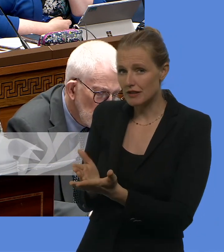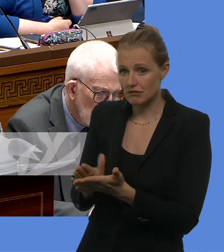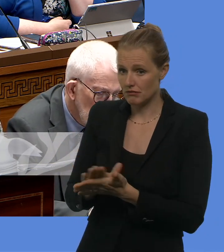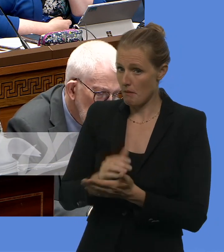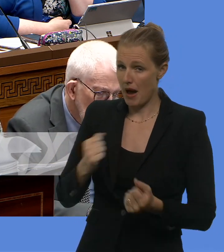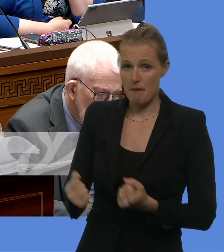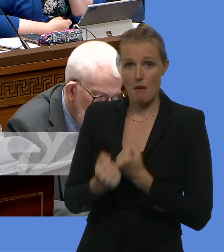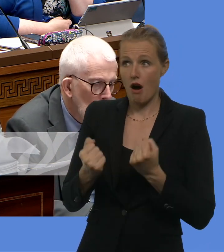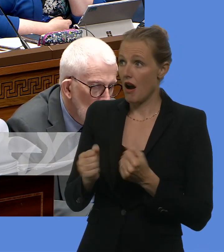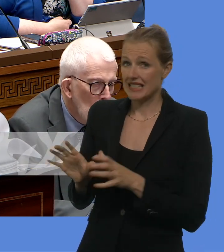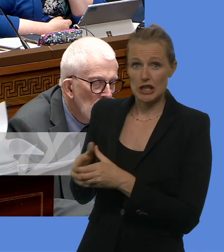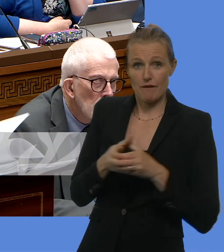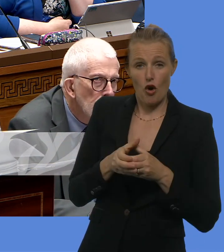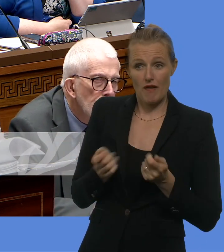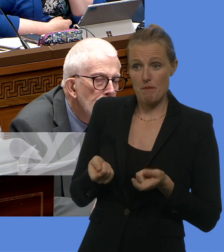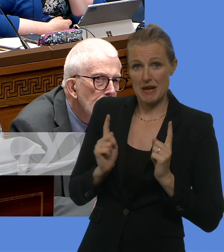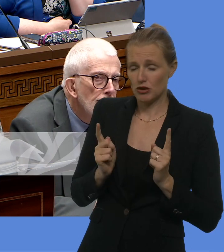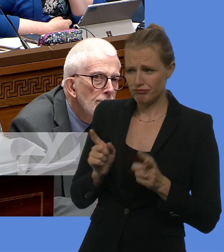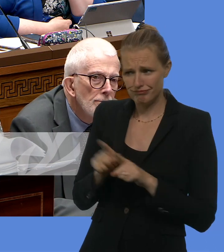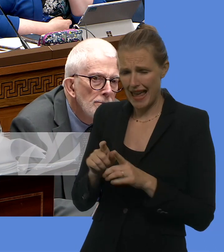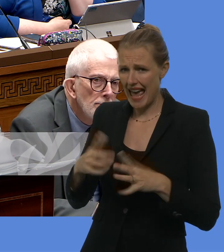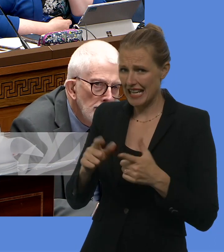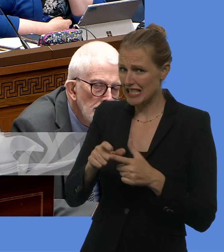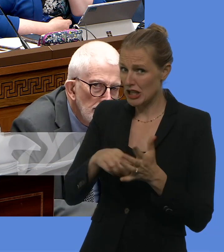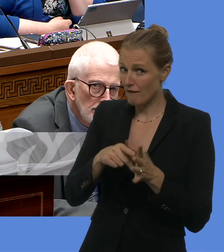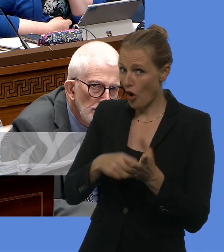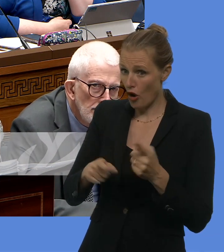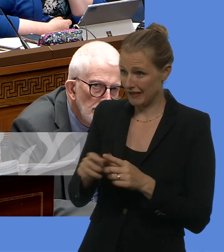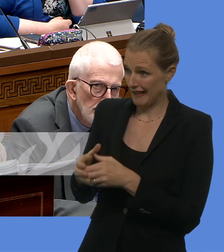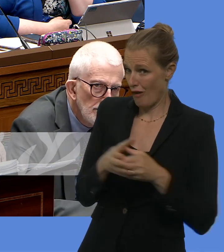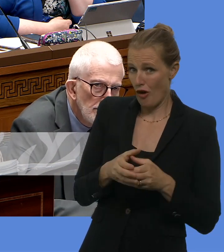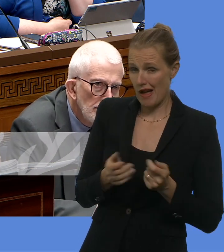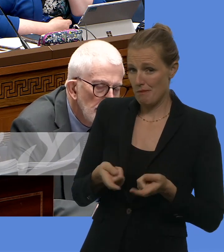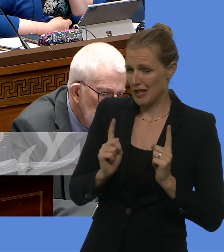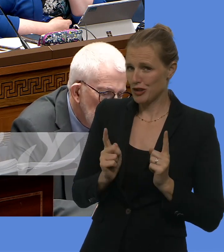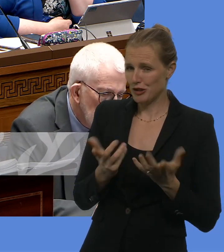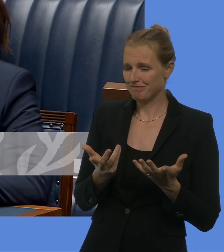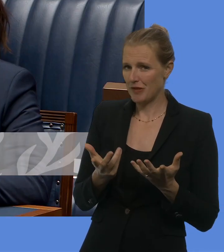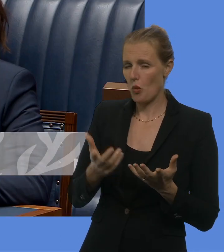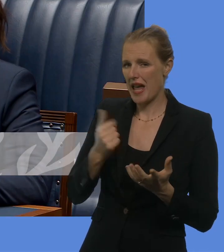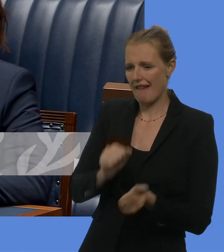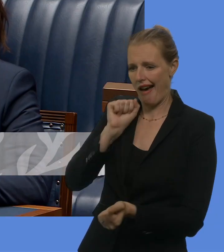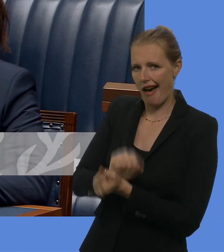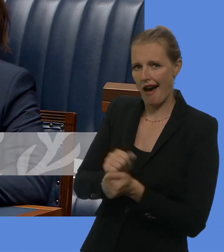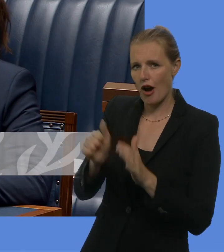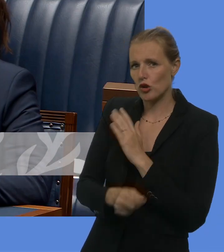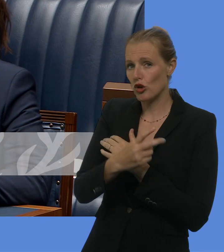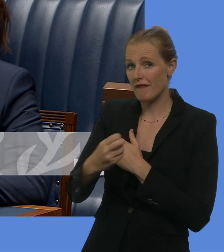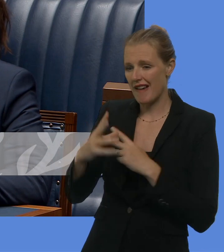devolved minister, and indeed any devolved minister's powers, are significantly constrained by the 2005 Inquiry Act.